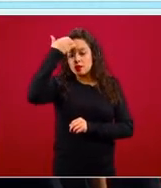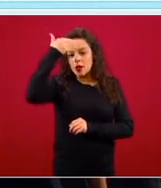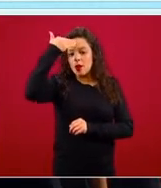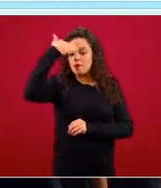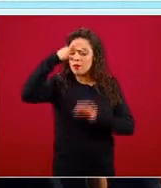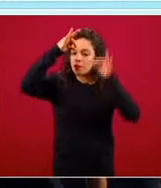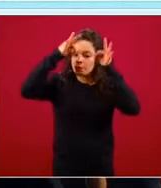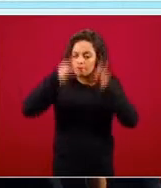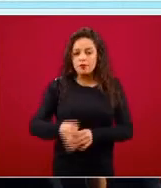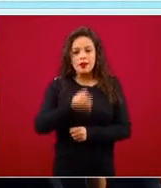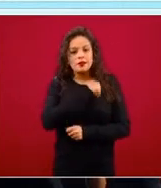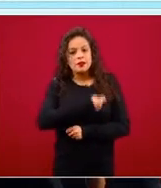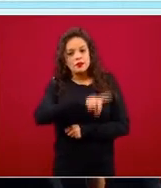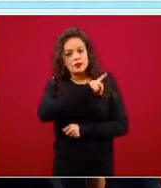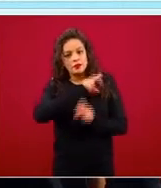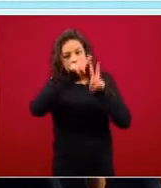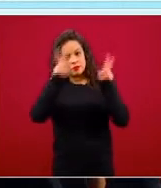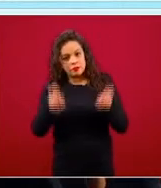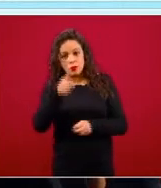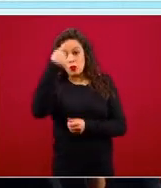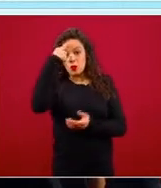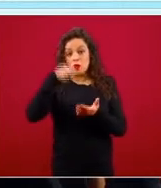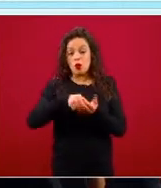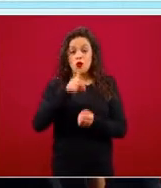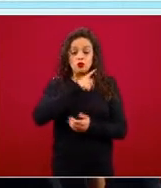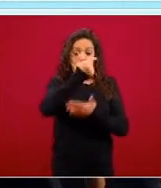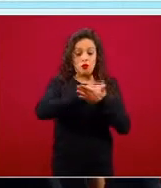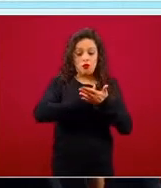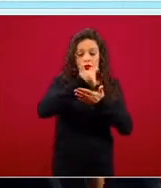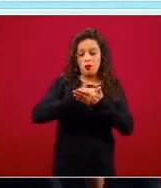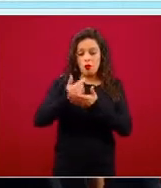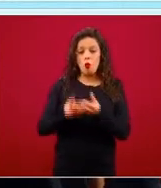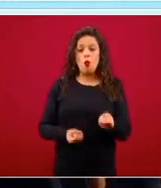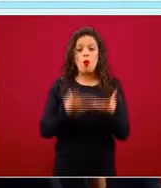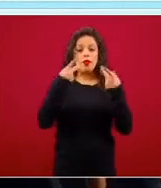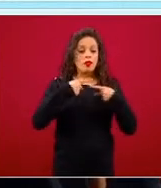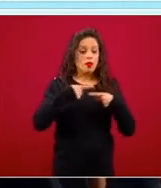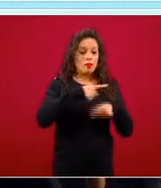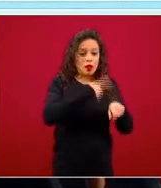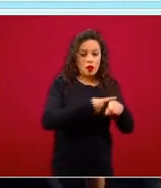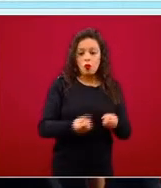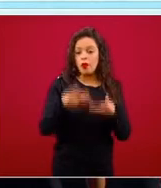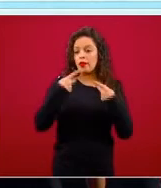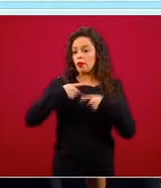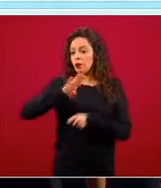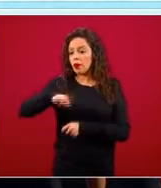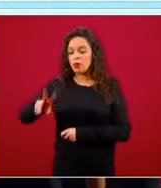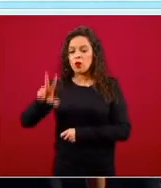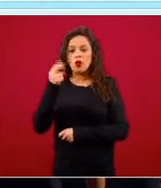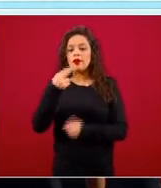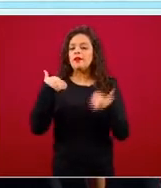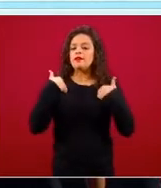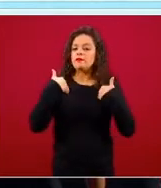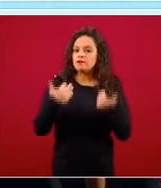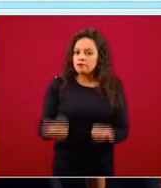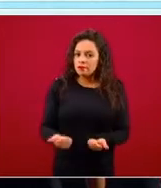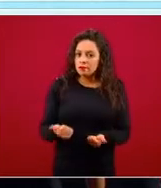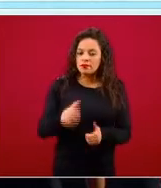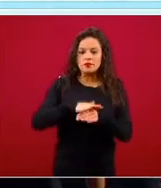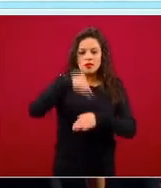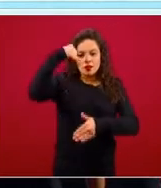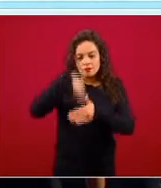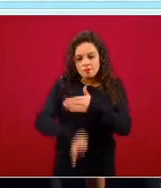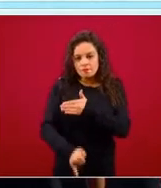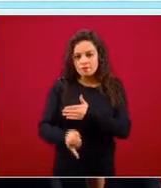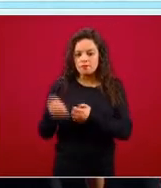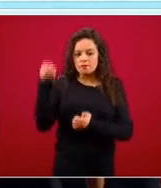counting deaths. We're interpreting them, we're modeling, we're analyzing them. And this is a process that has its